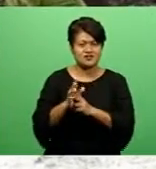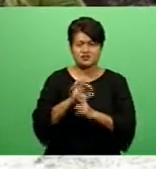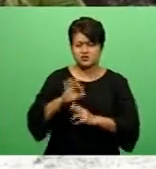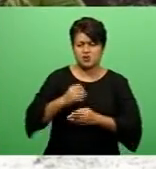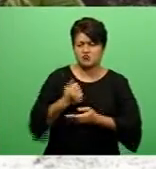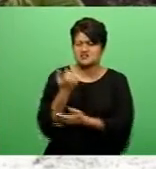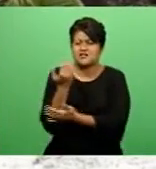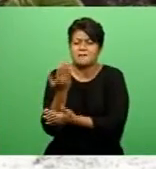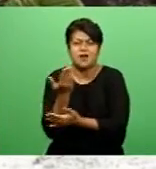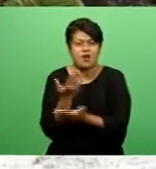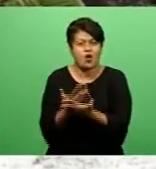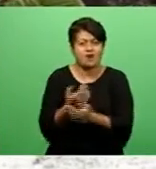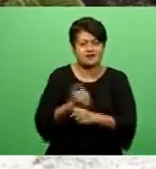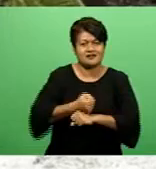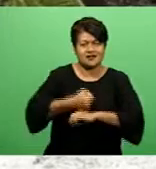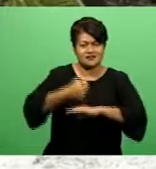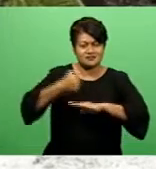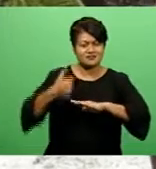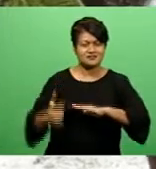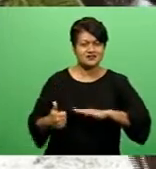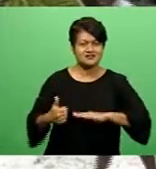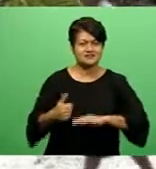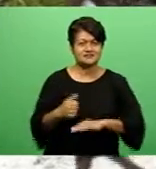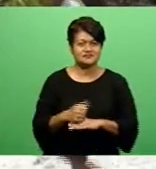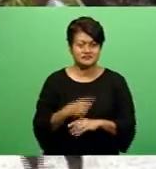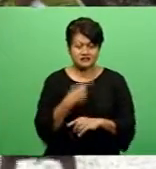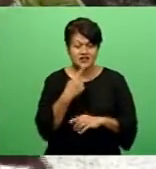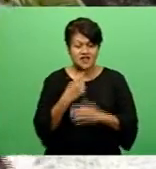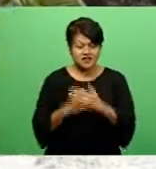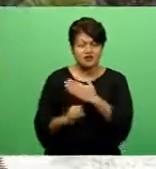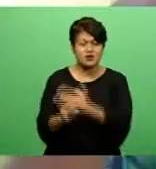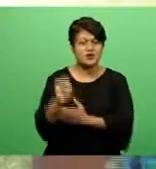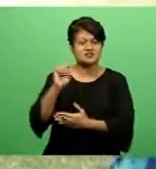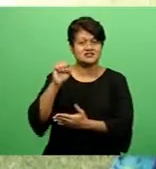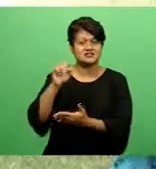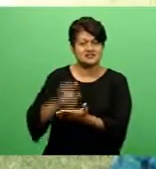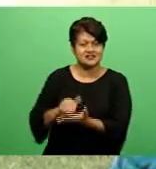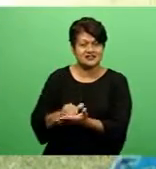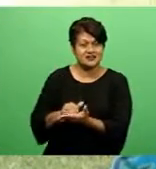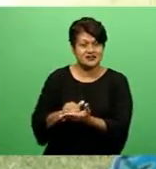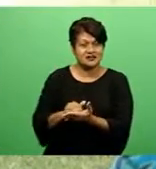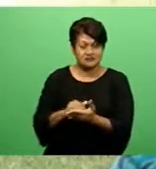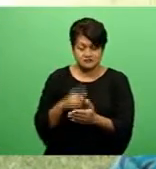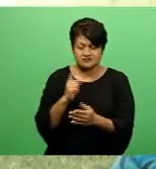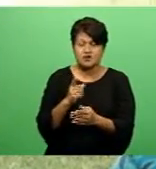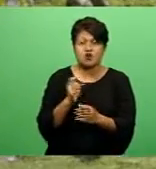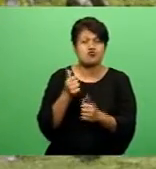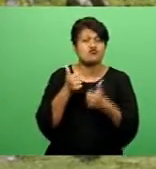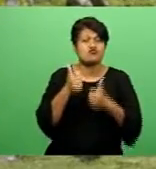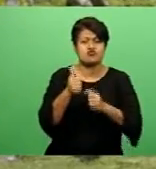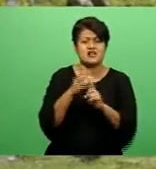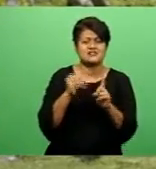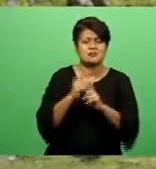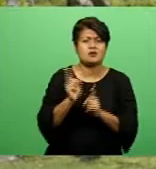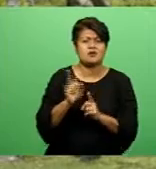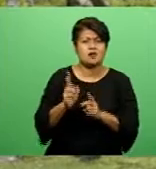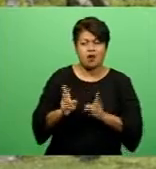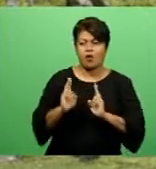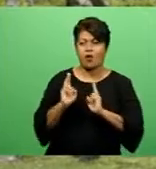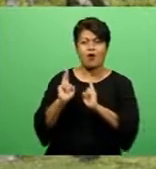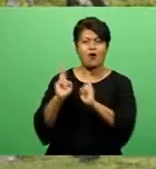a hall that will also be an evacuation center. Very good example is that hall, where the women